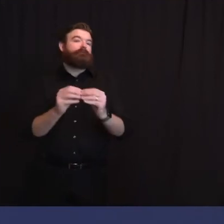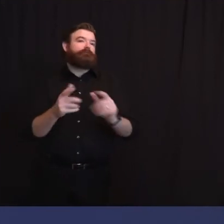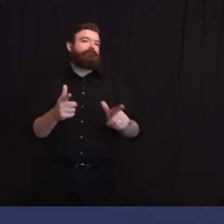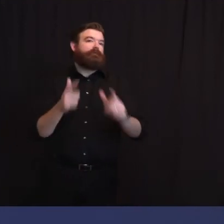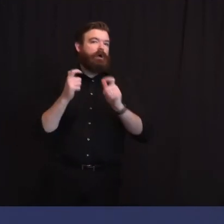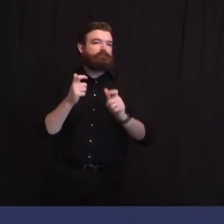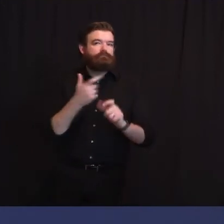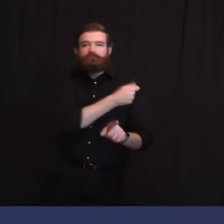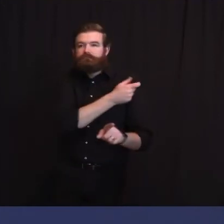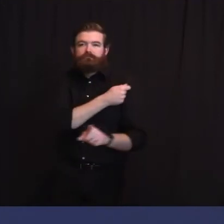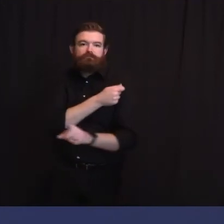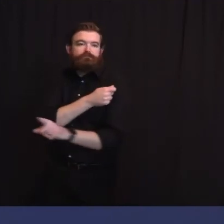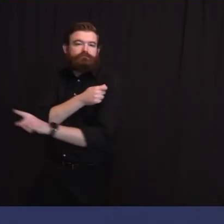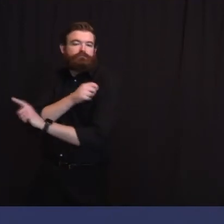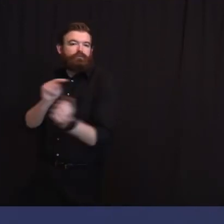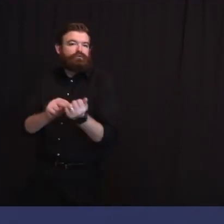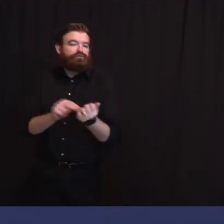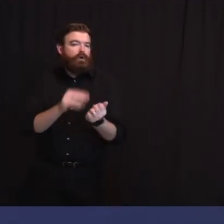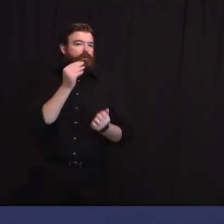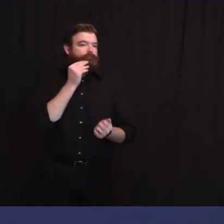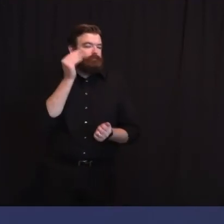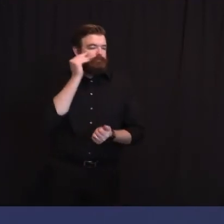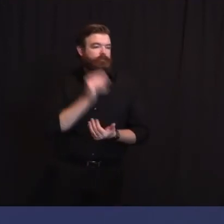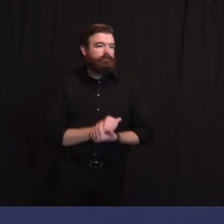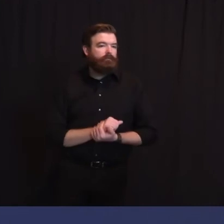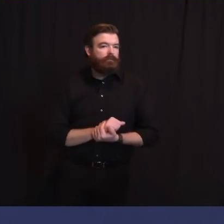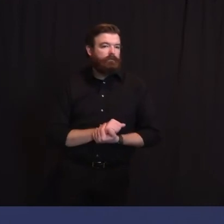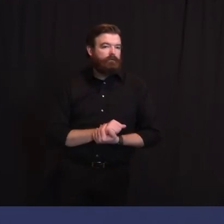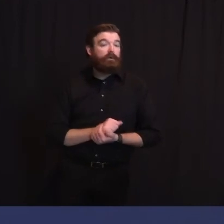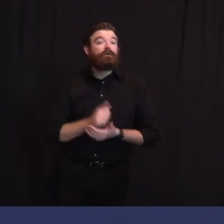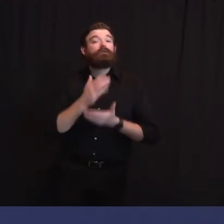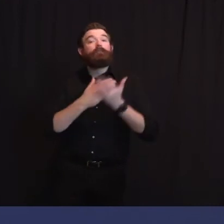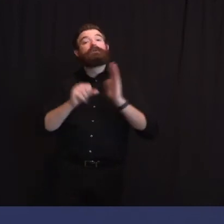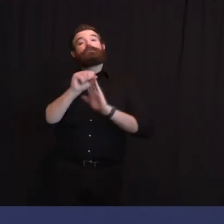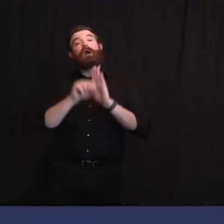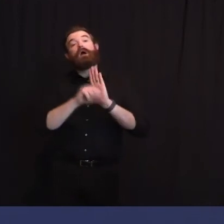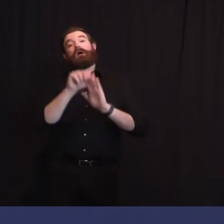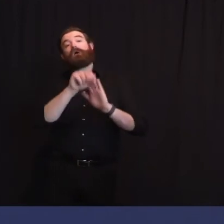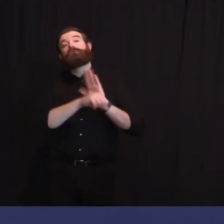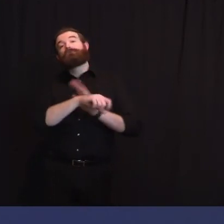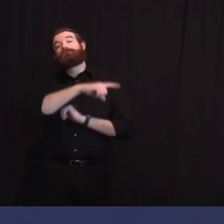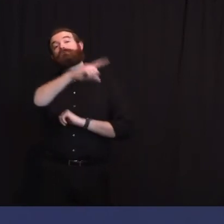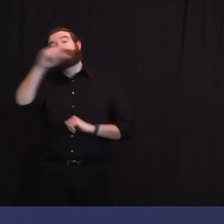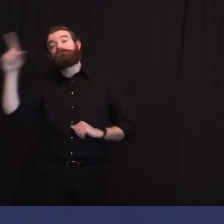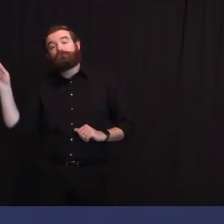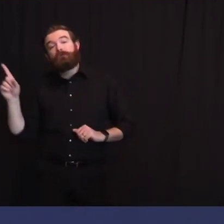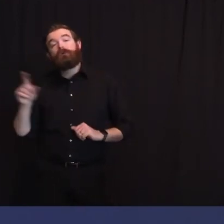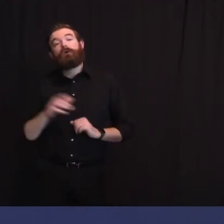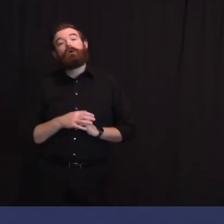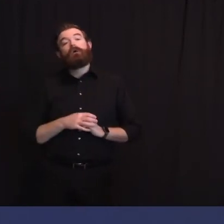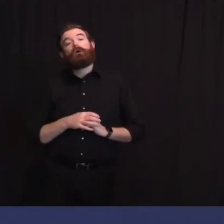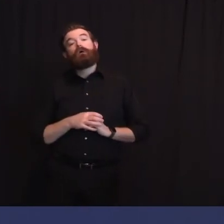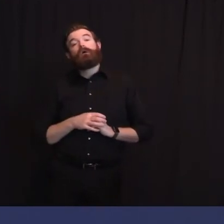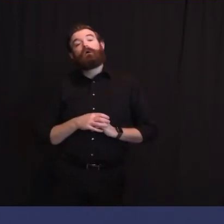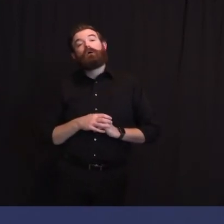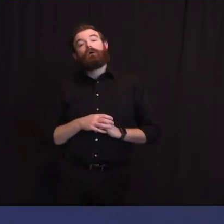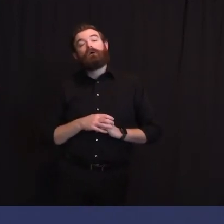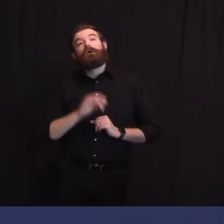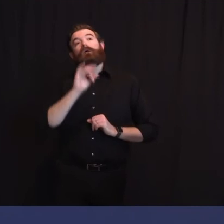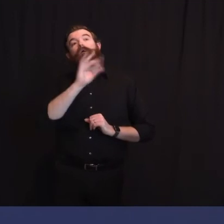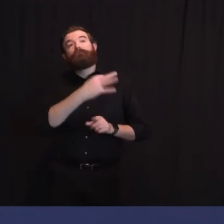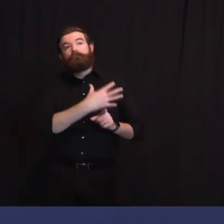debates in 2 states about using second doses as first doses if there's an immediate shortage. Given the surging demand here, would New Jersey consider that as an